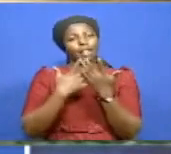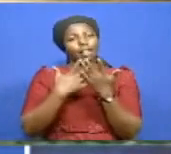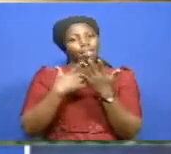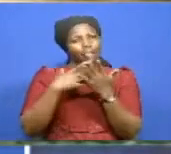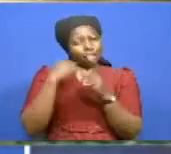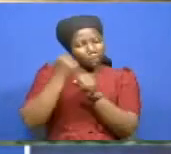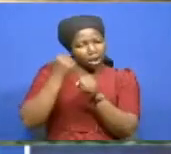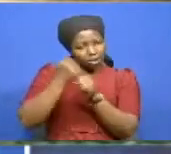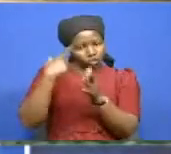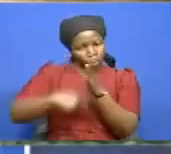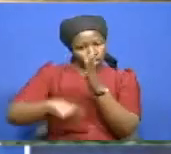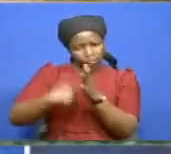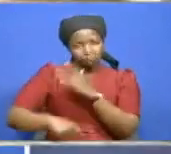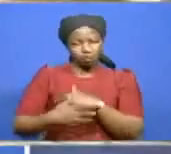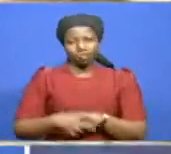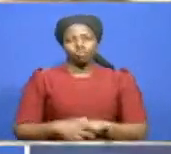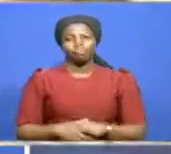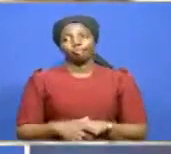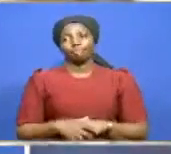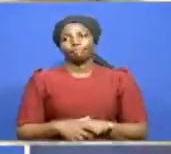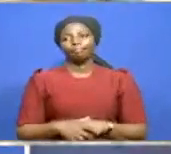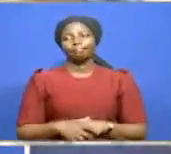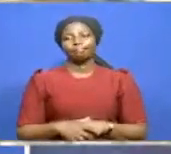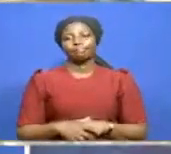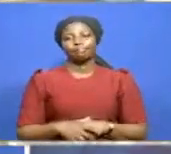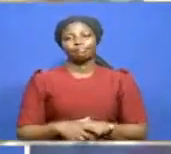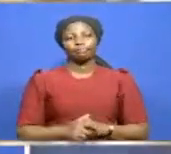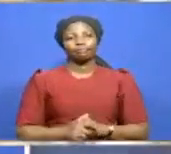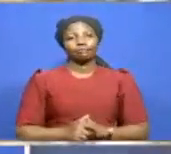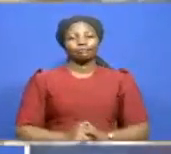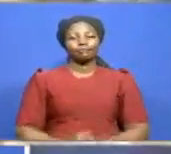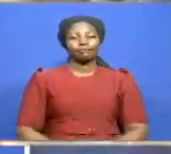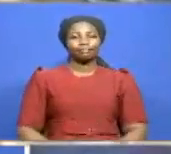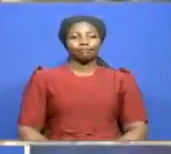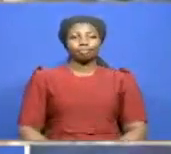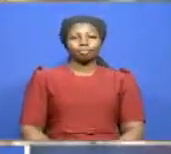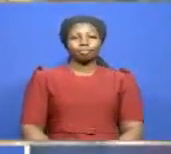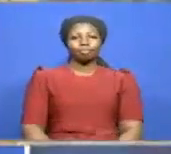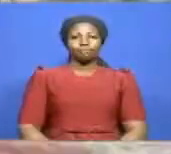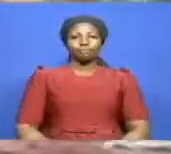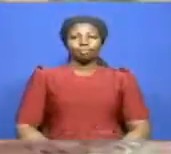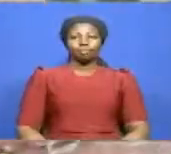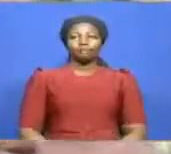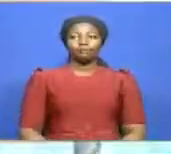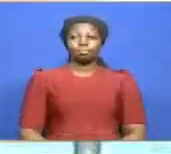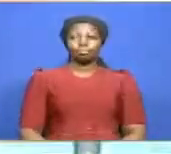of running it. For Channel One News, I am Emily K. Buddy.